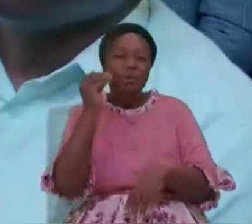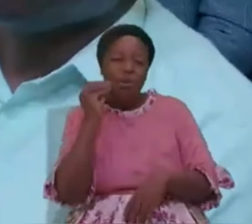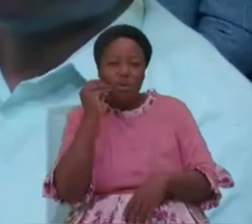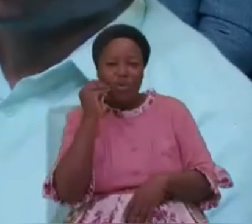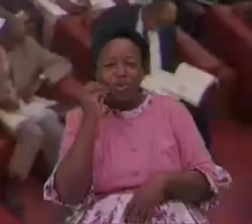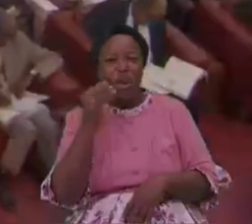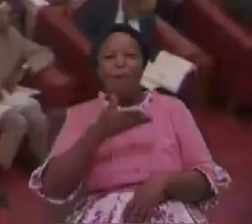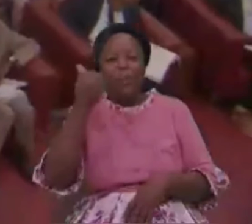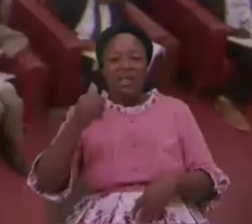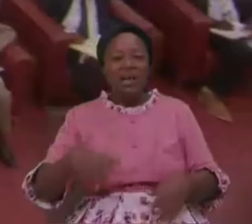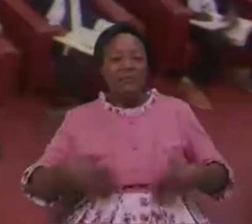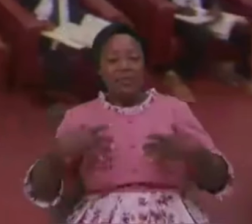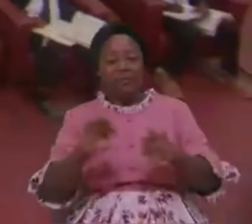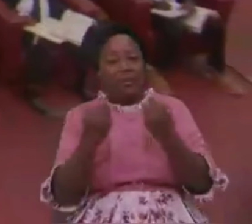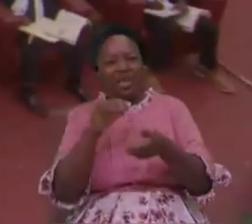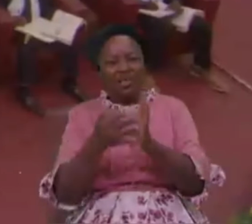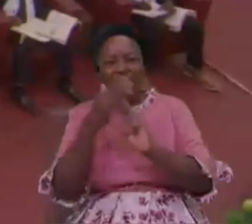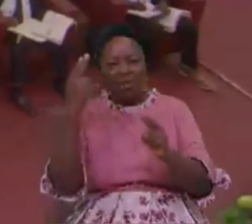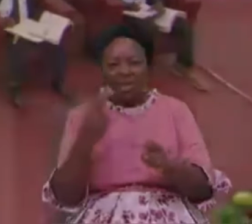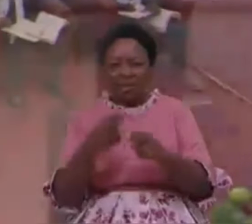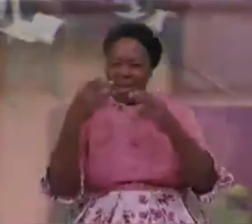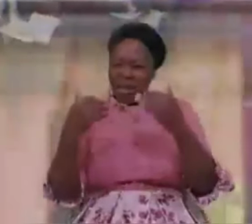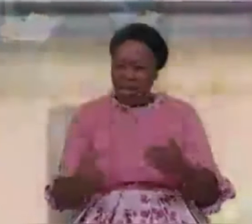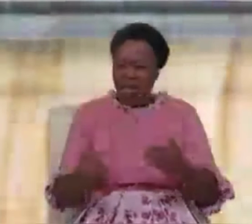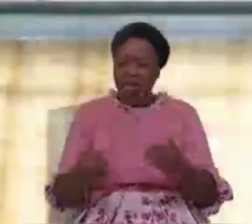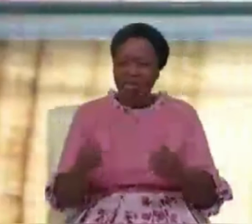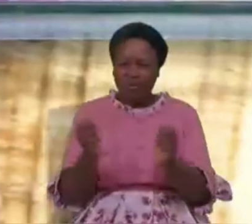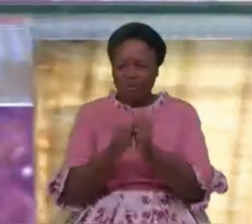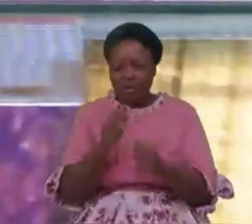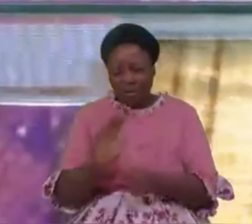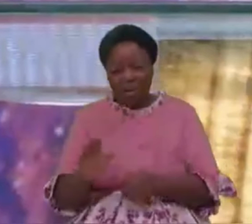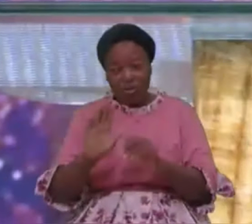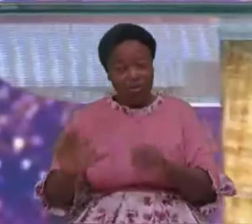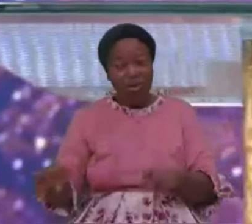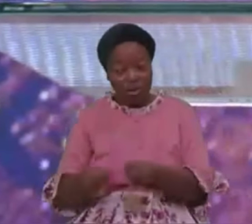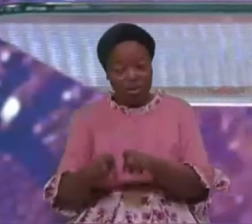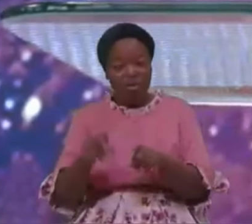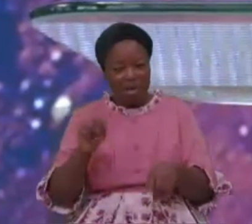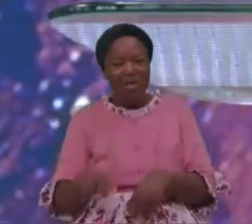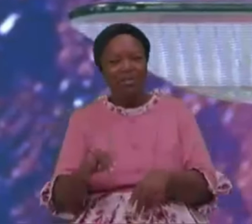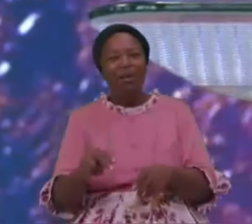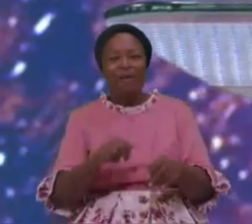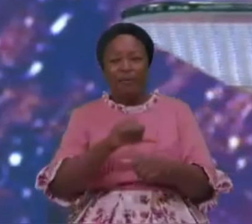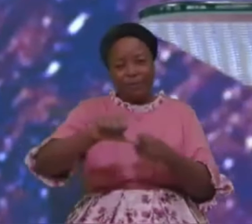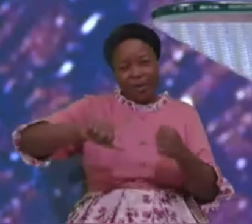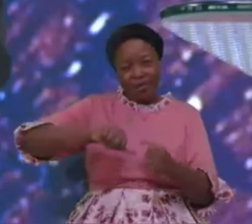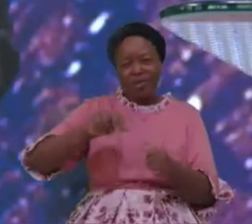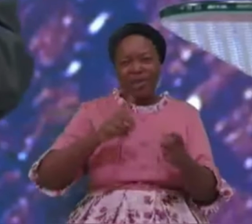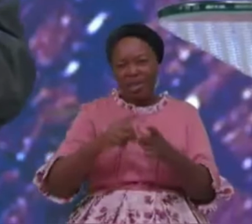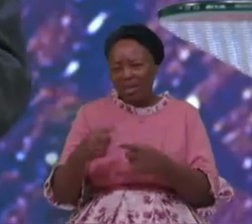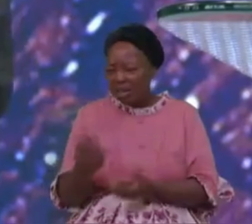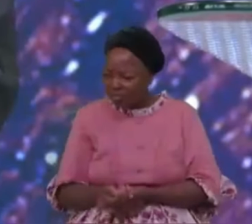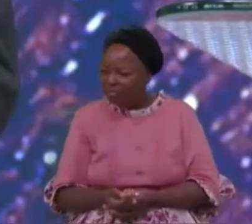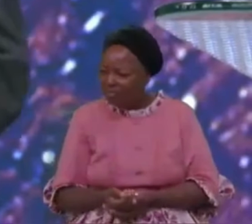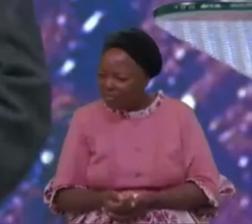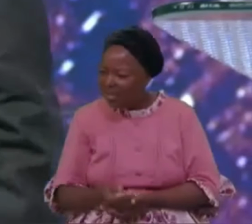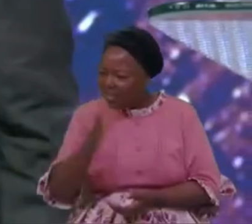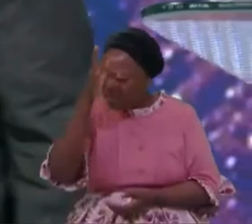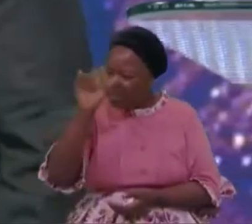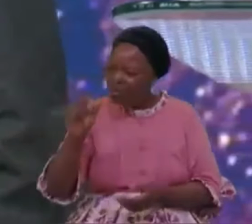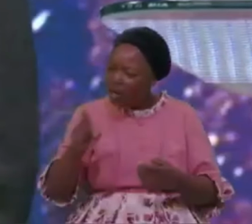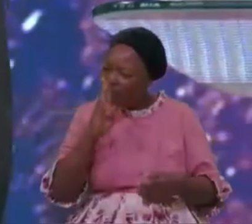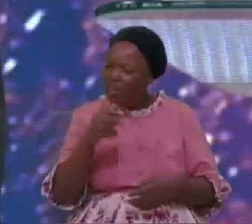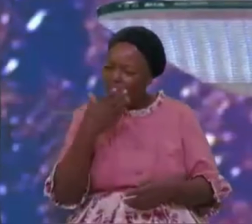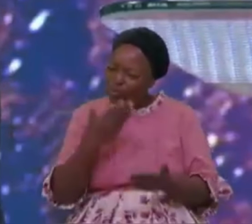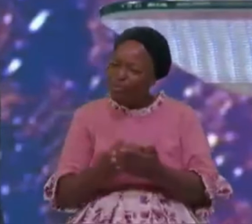better family. Now, with the children, too, we need fellowship. Daddy, you've been a mathematician, and